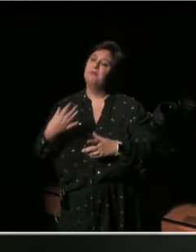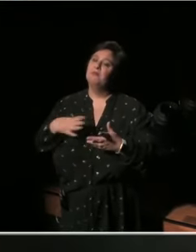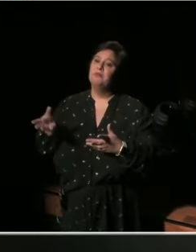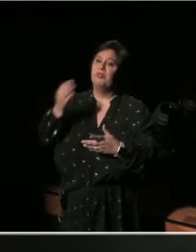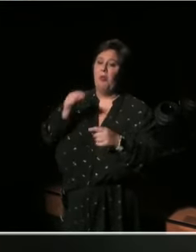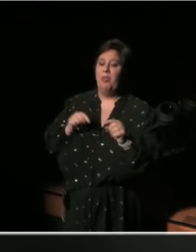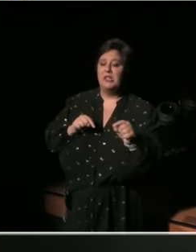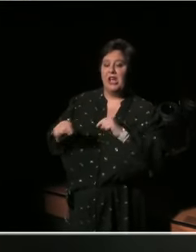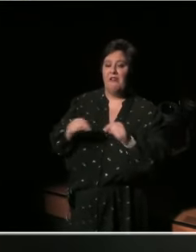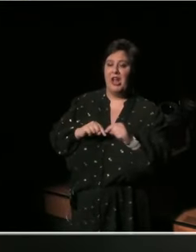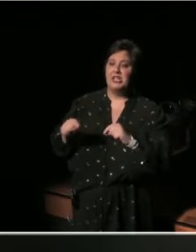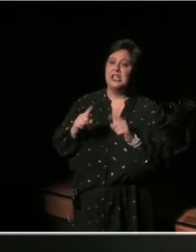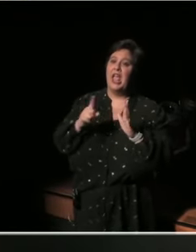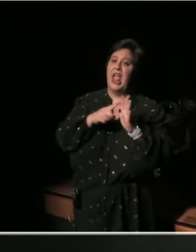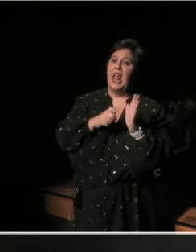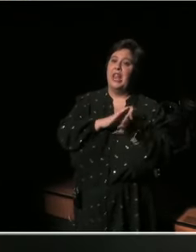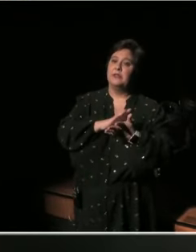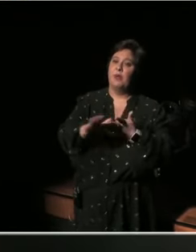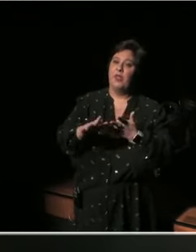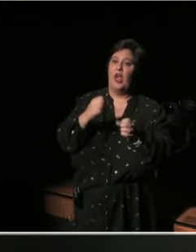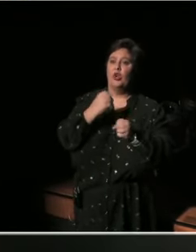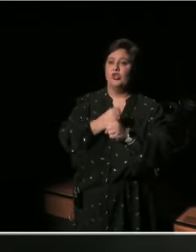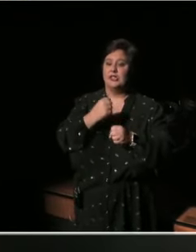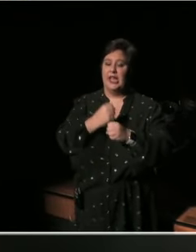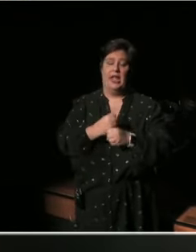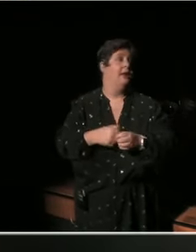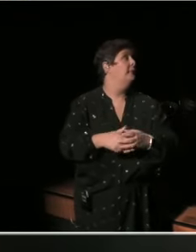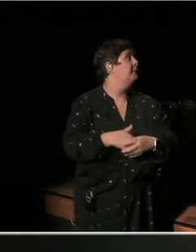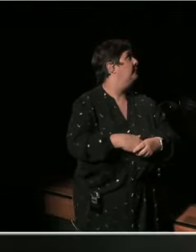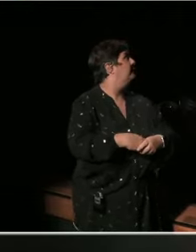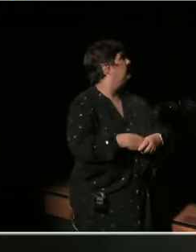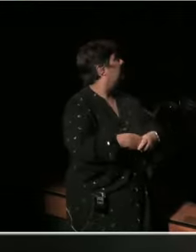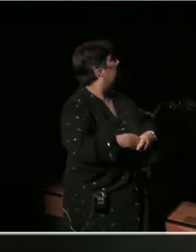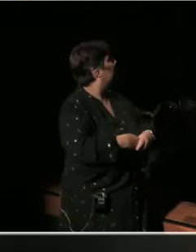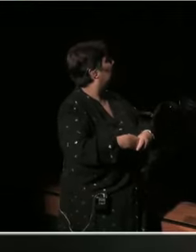Let's hear from directors Elizabeth and Jill Stein and Elijah.